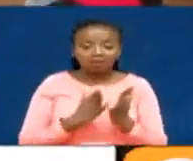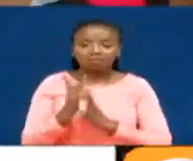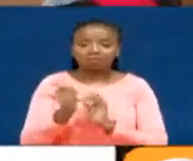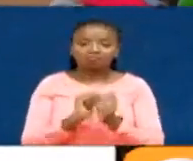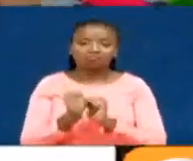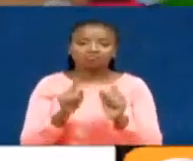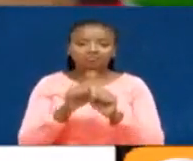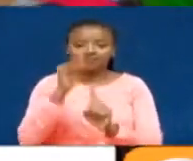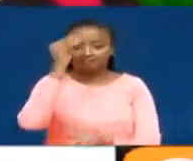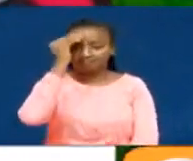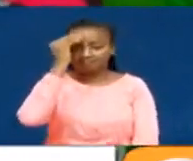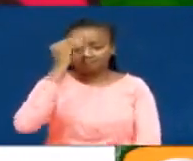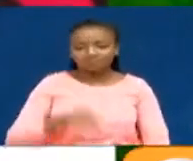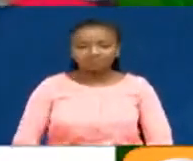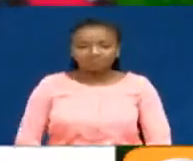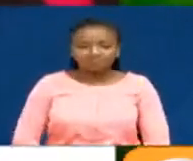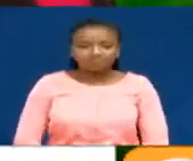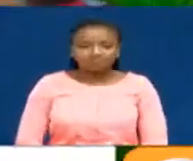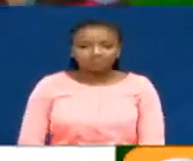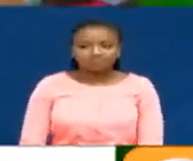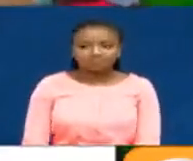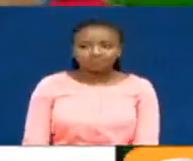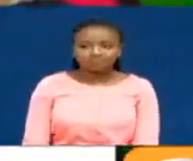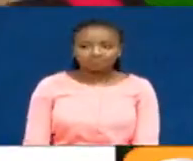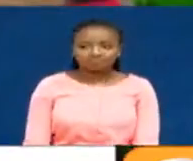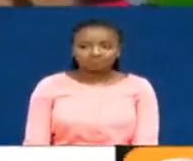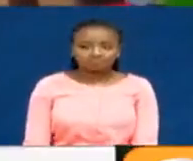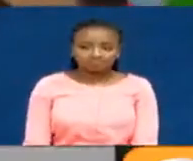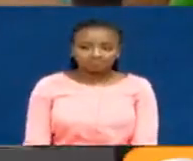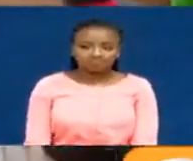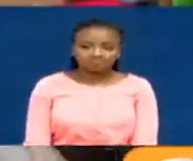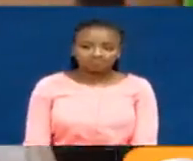sport and education. Mukami Wambora for Citizen TV.